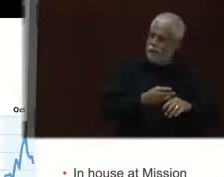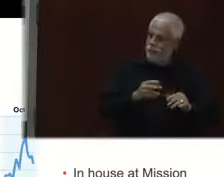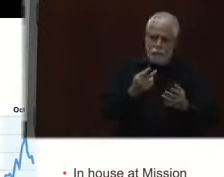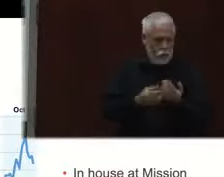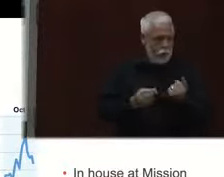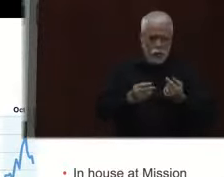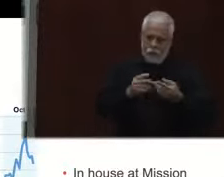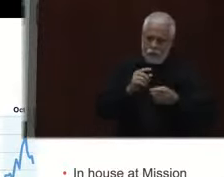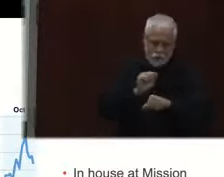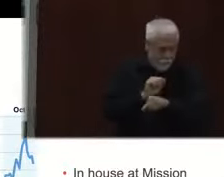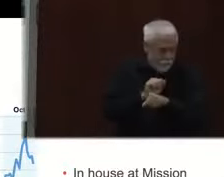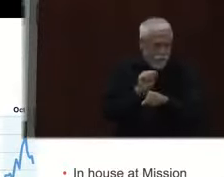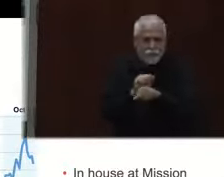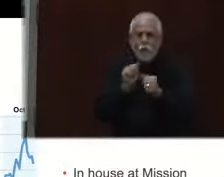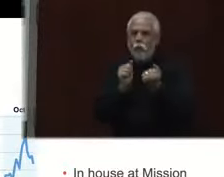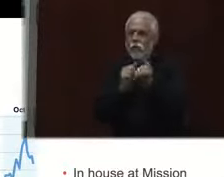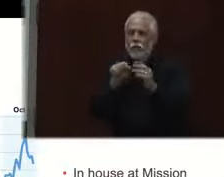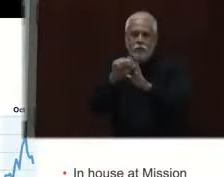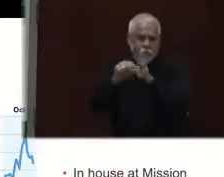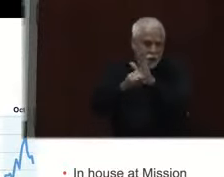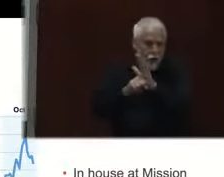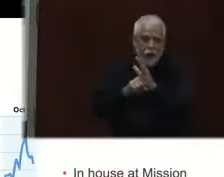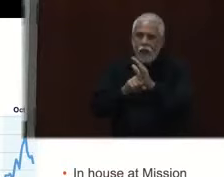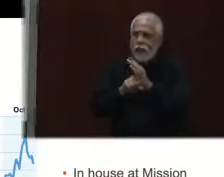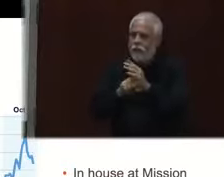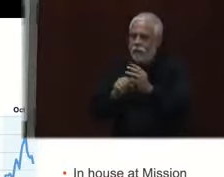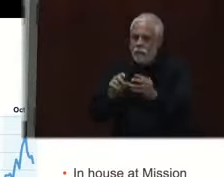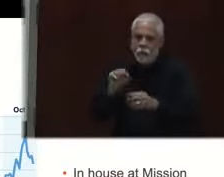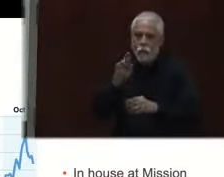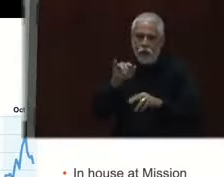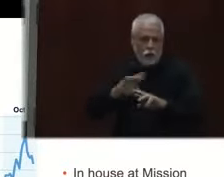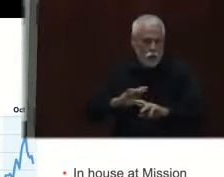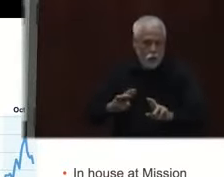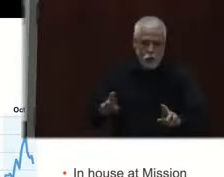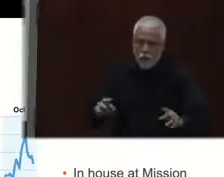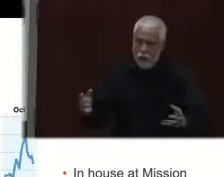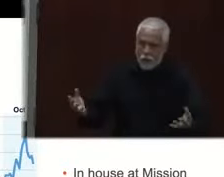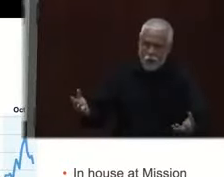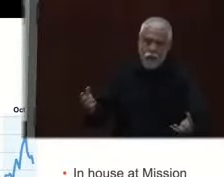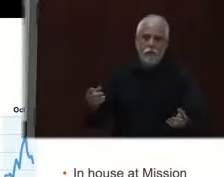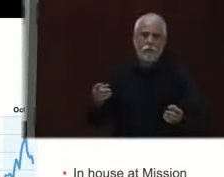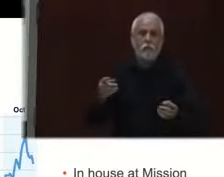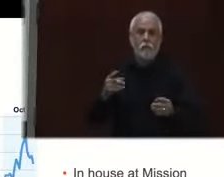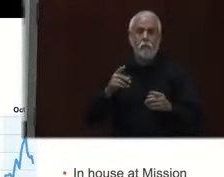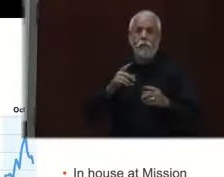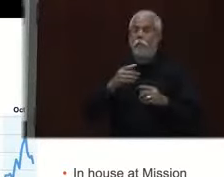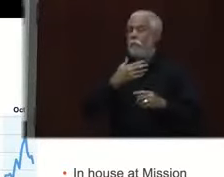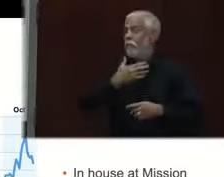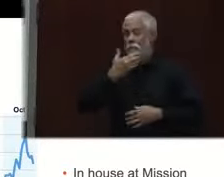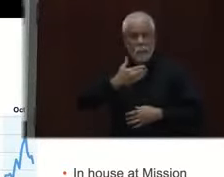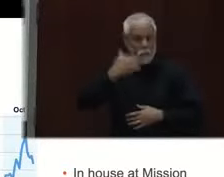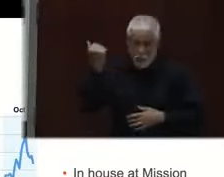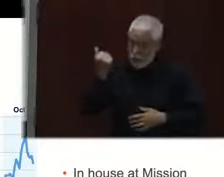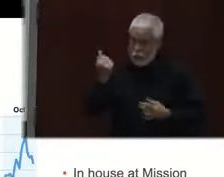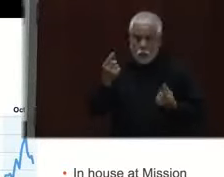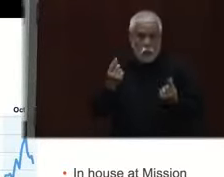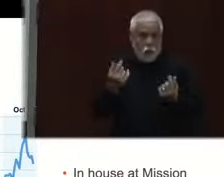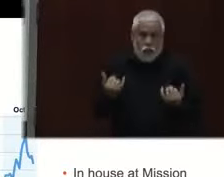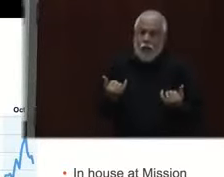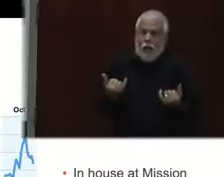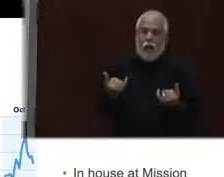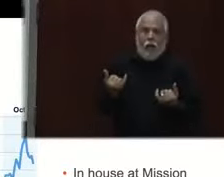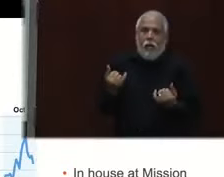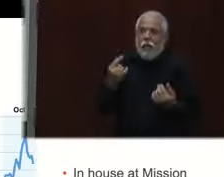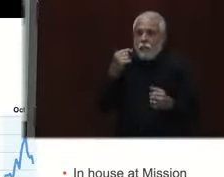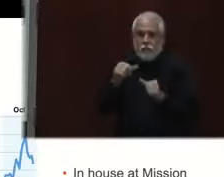of coordinating with the state to obtain supplies of those vaccines. But the best strategy we have now and even